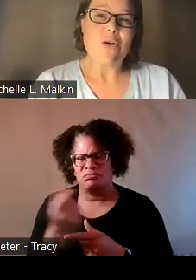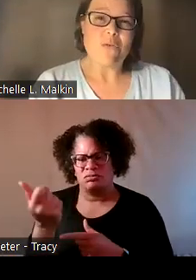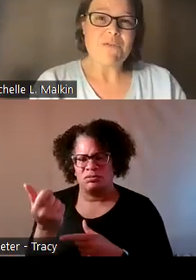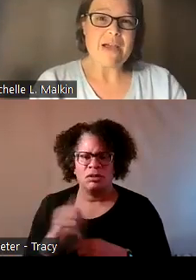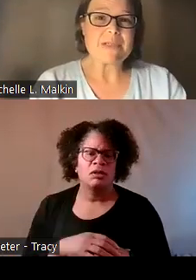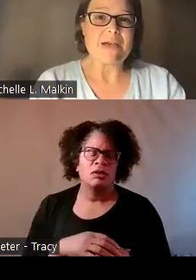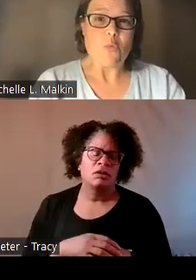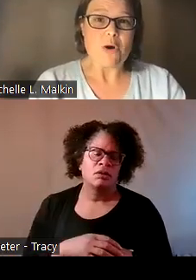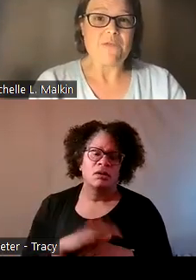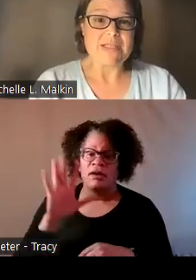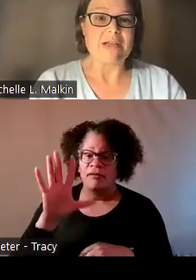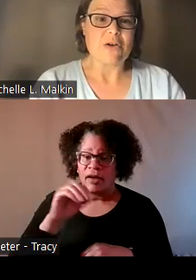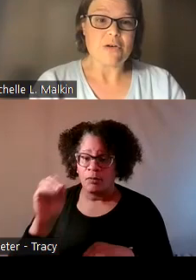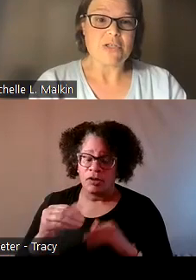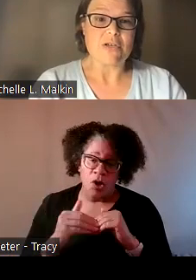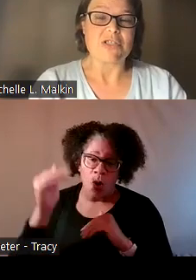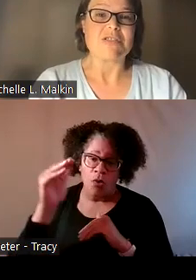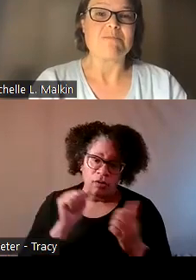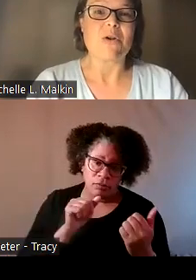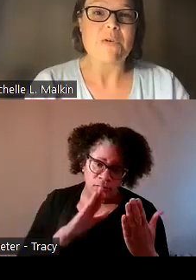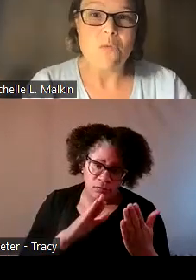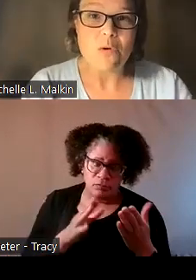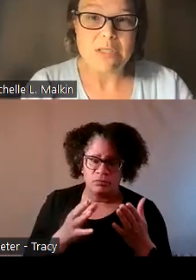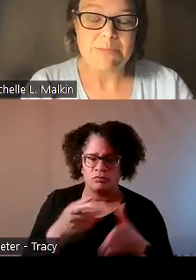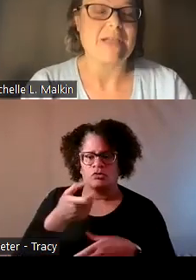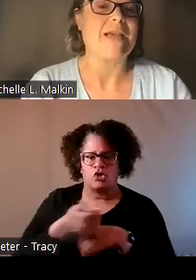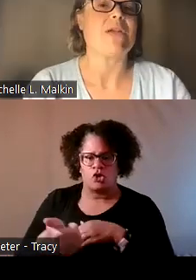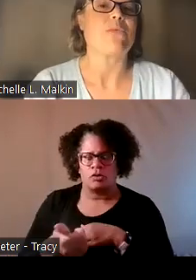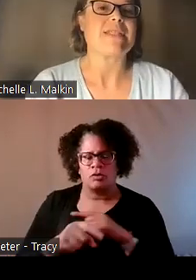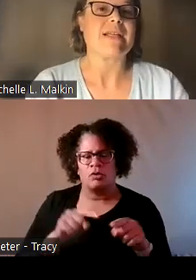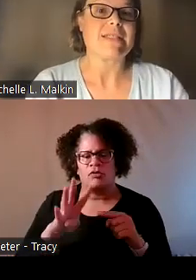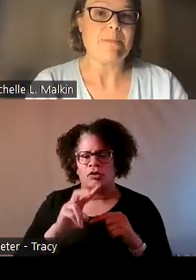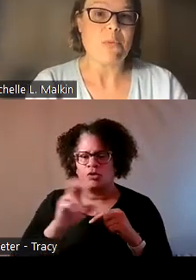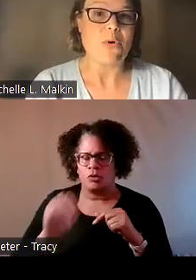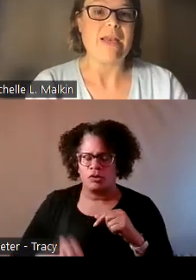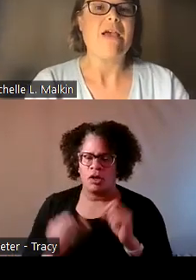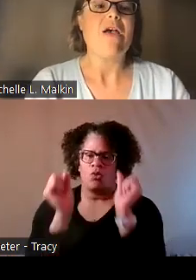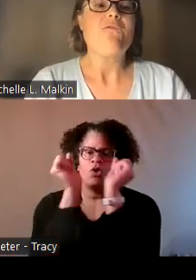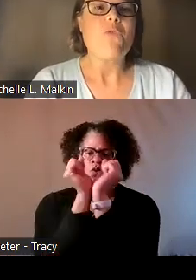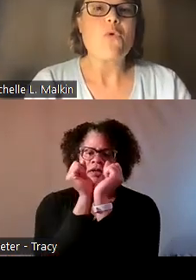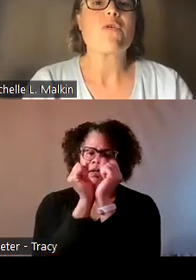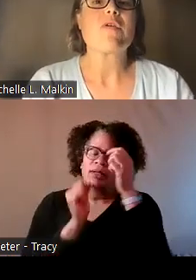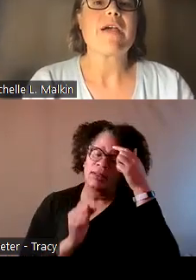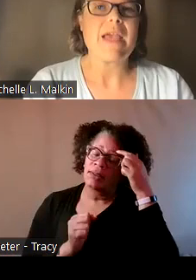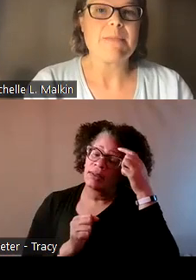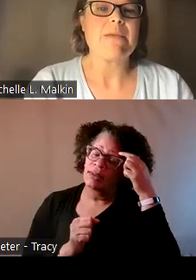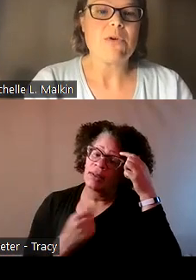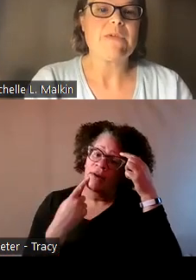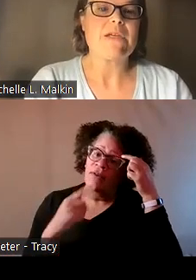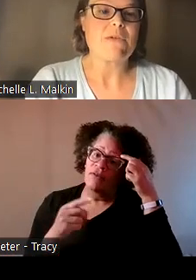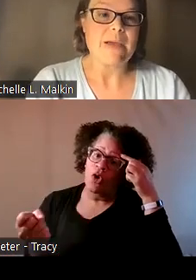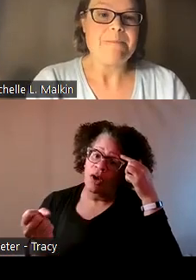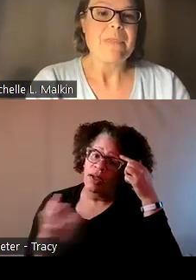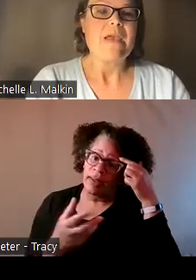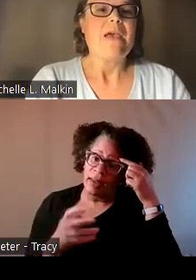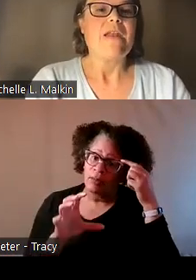that over 5% were facing current charges, but over 14% had been arrested at some point for a gambling